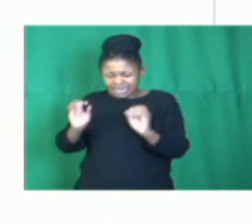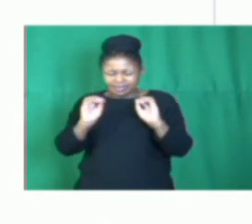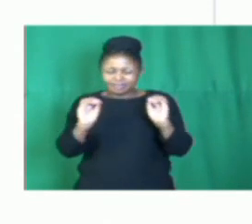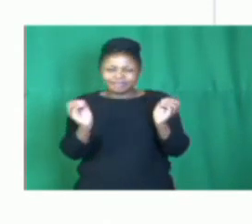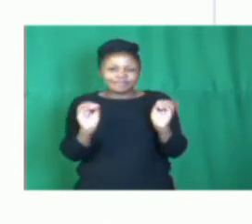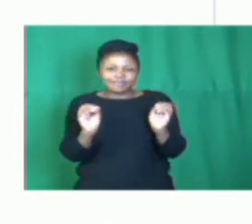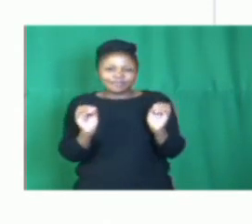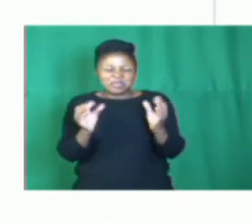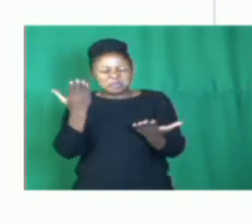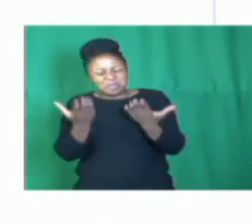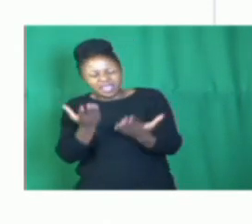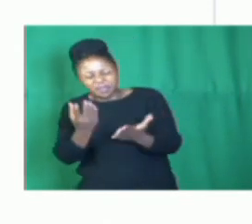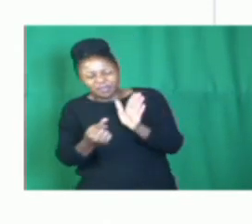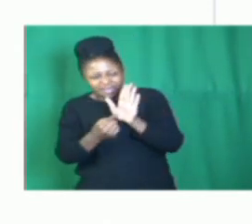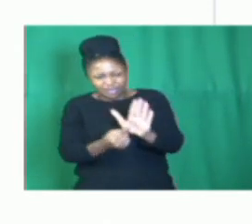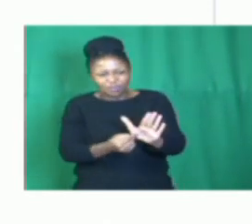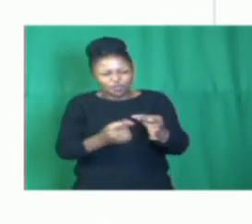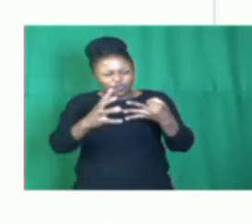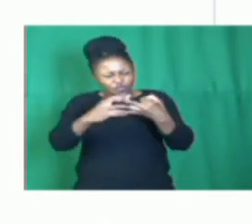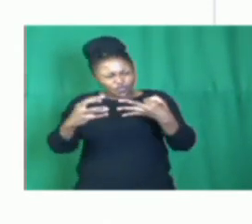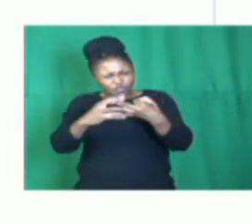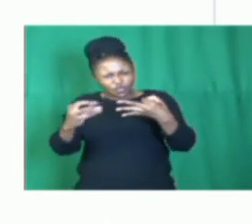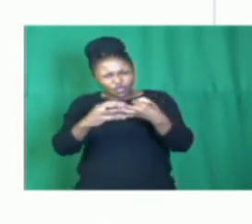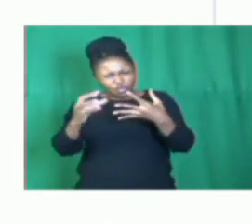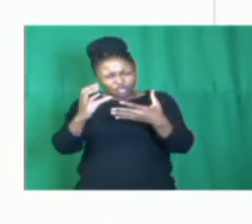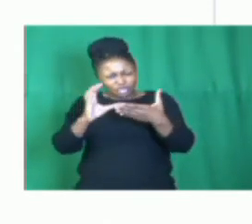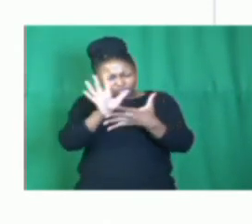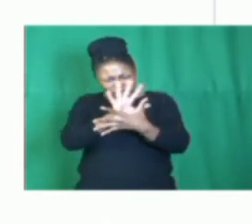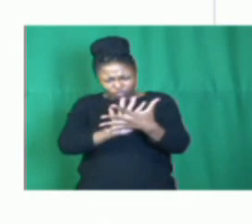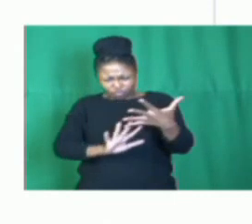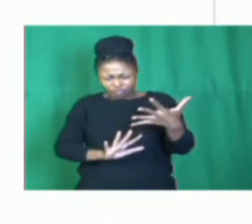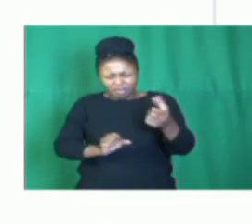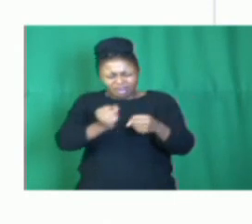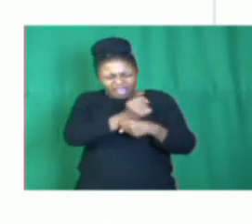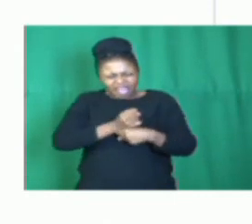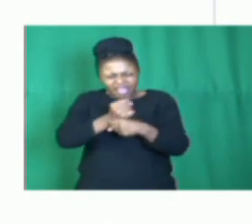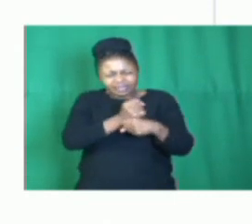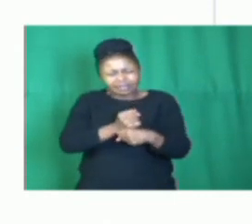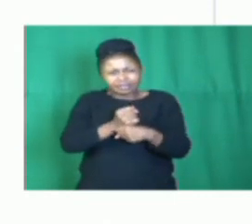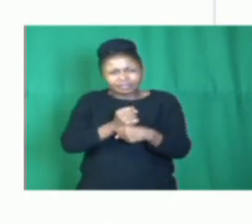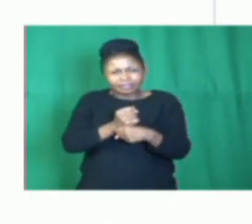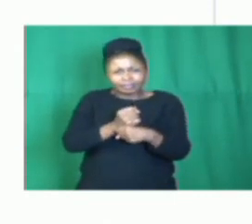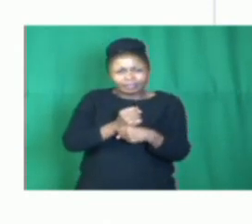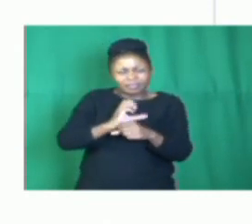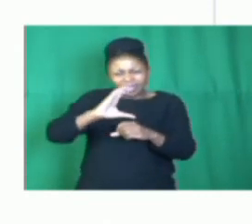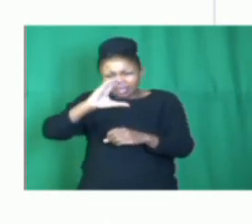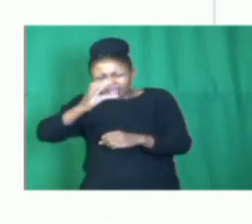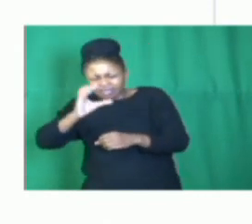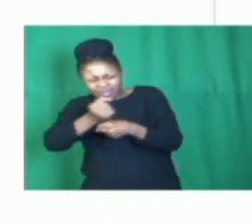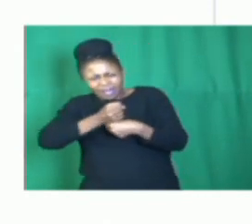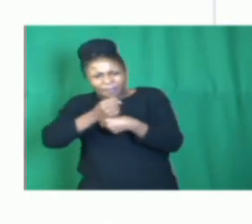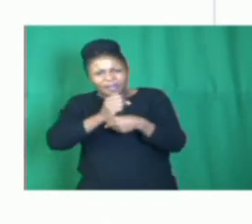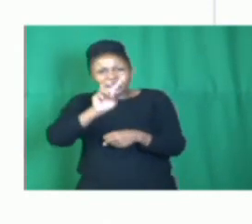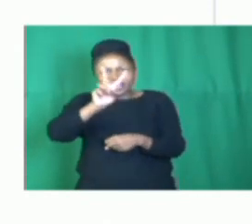is on fruits, then they ask you a question on vitamin C, which is on a